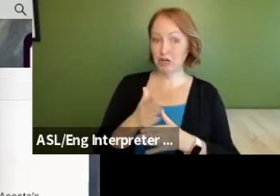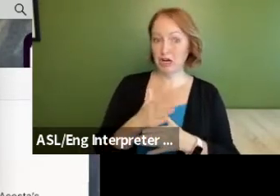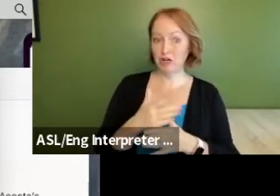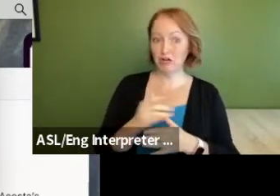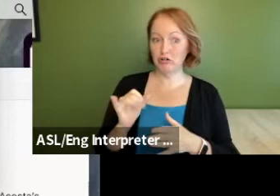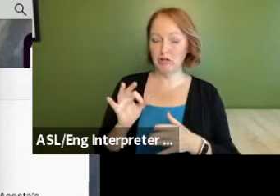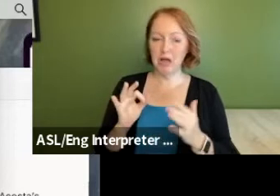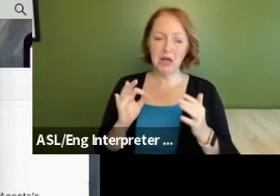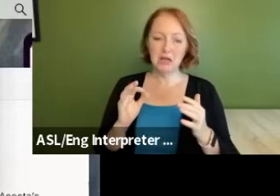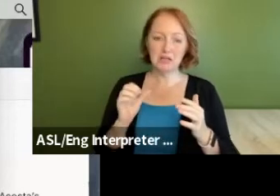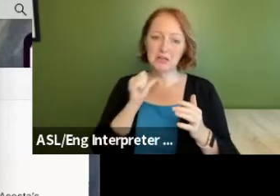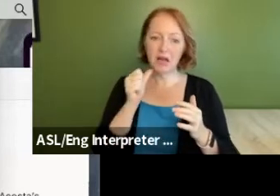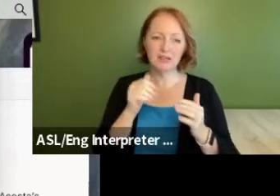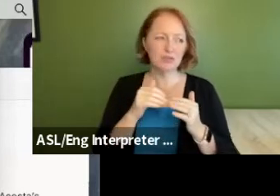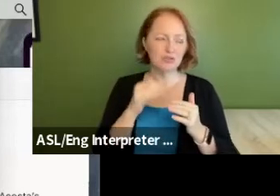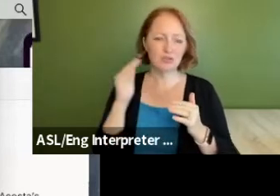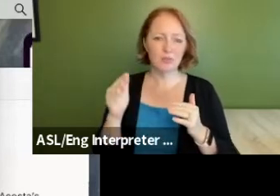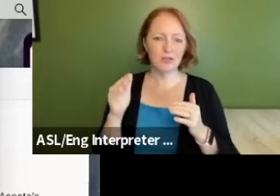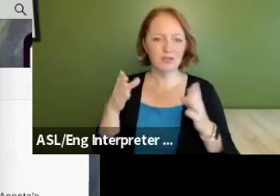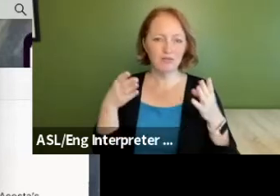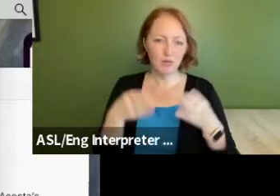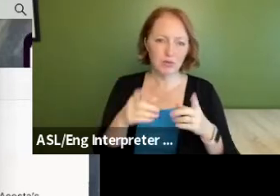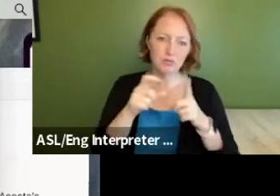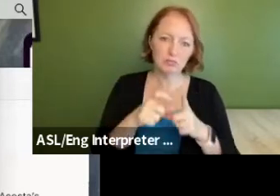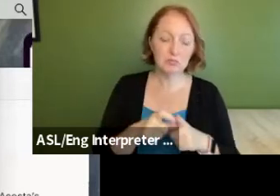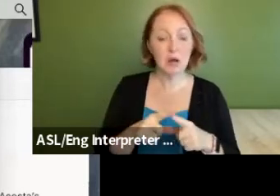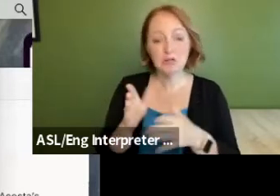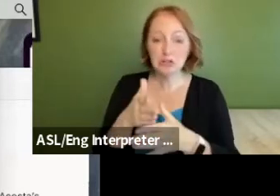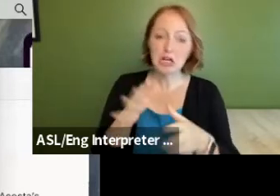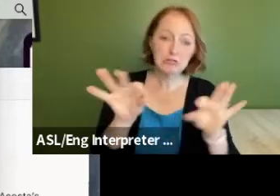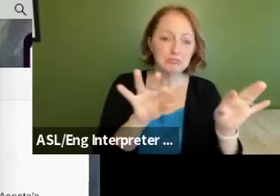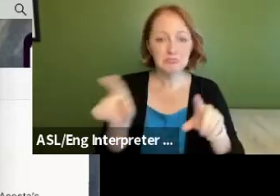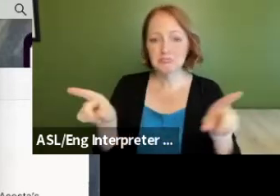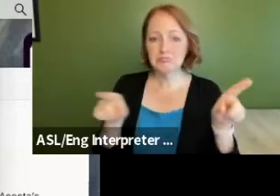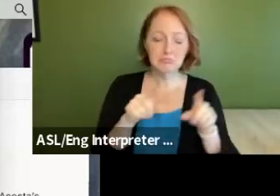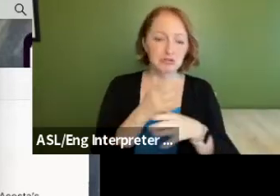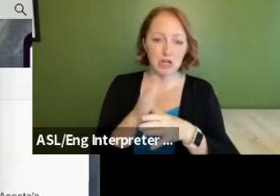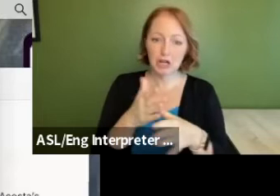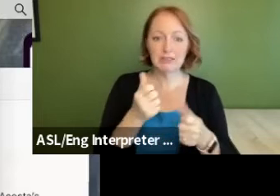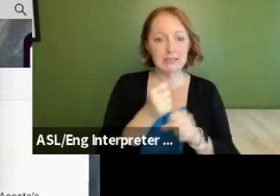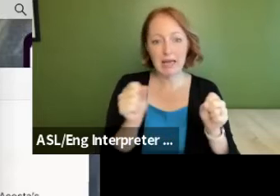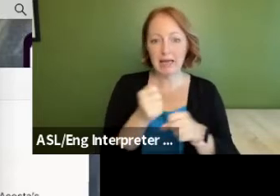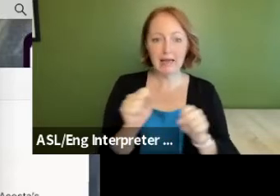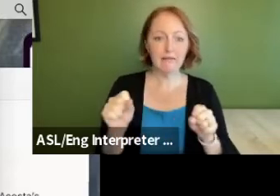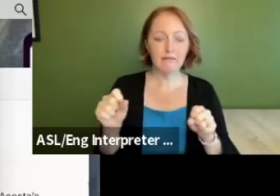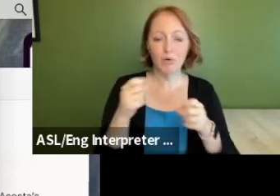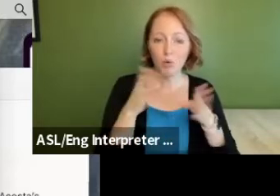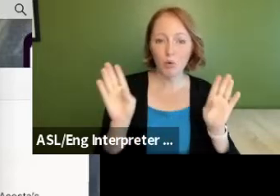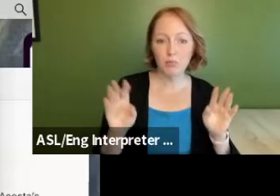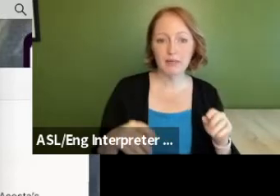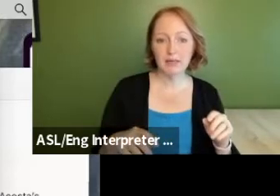it be too, you know, too much of a focus. It was just like everybody's sharing, everyone's being safe about it and being open.